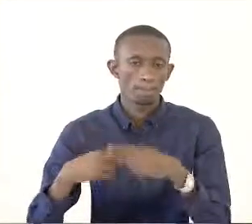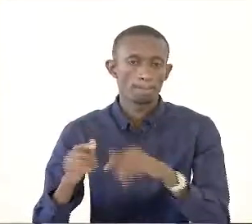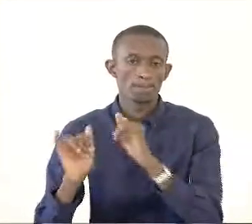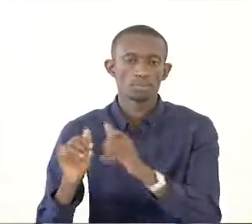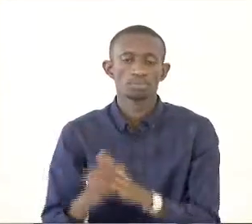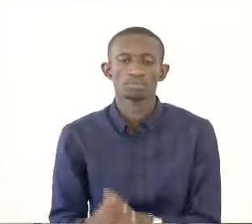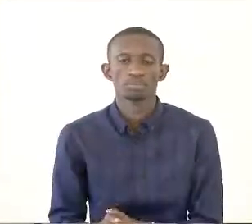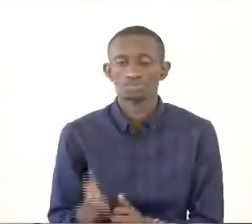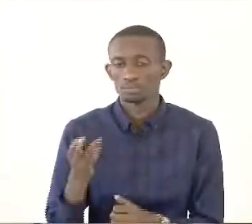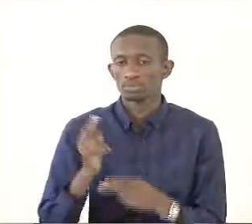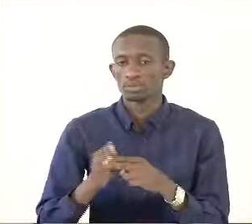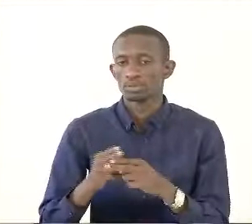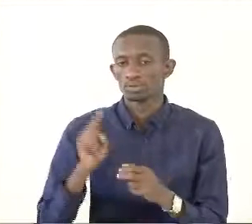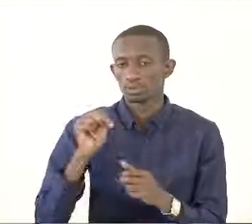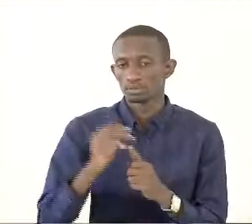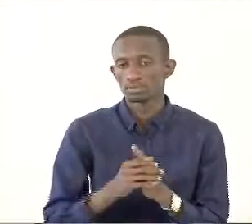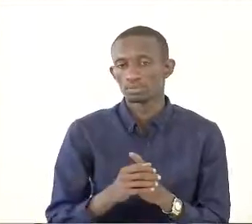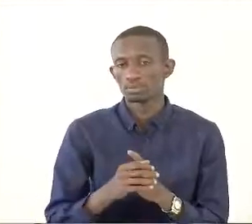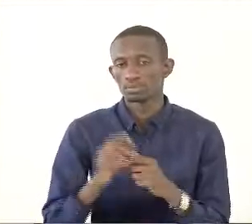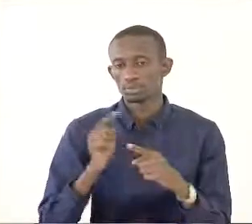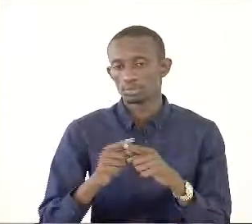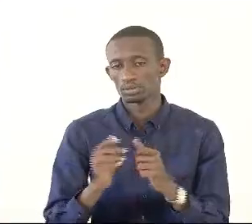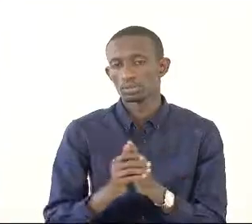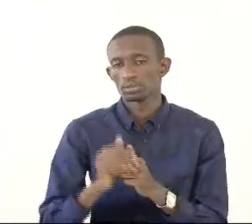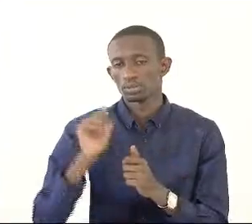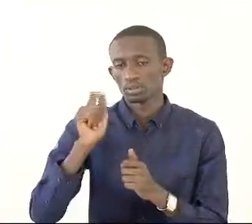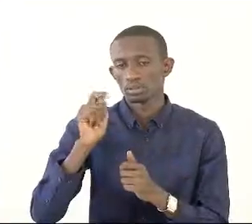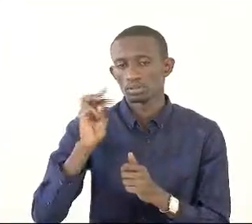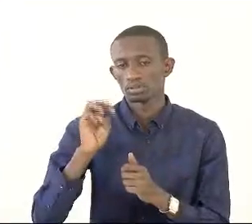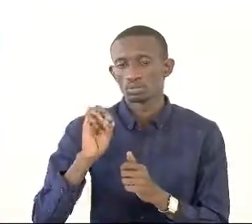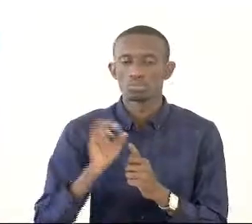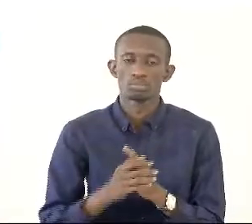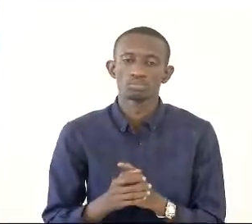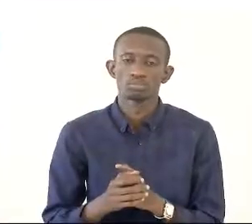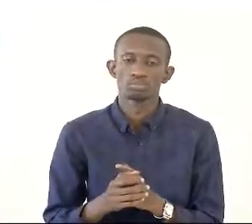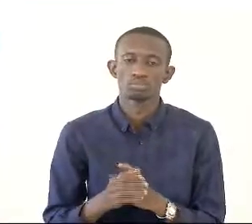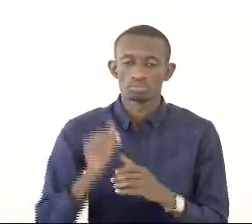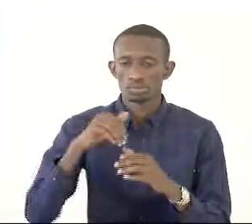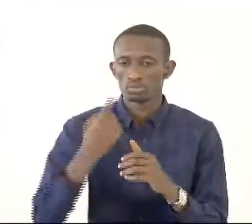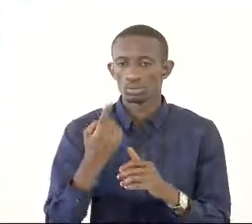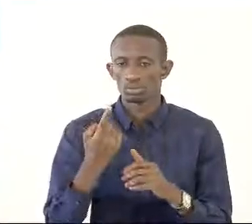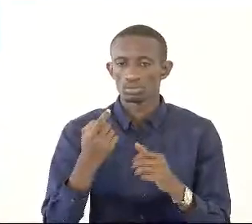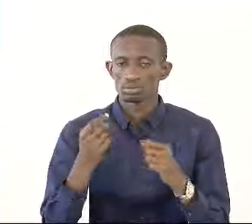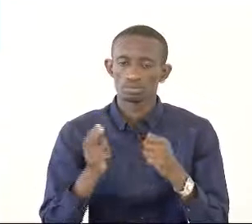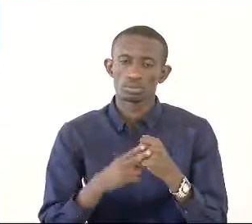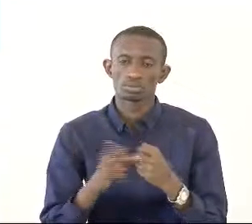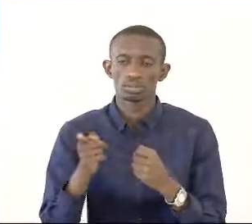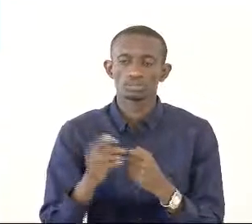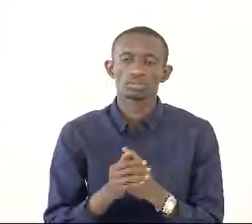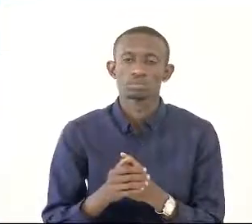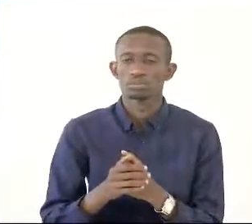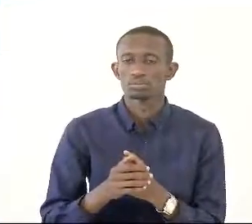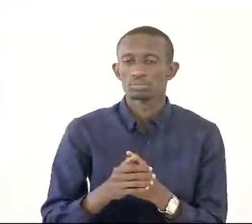of any given atom of that element decaying in 1 second. So this is the lambda.